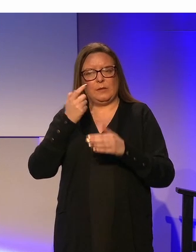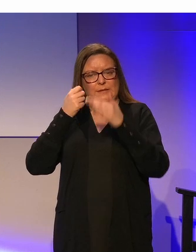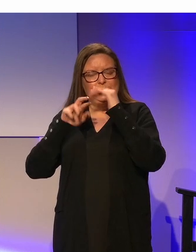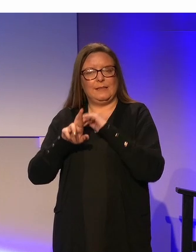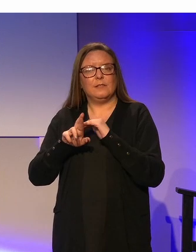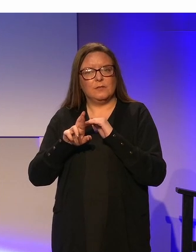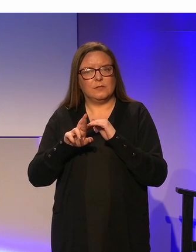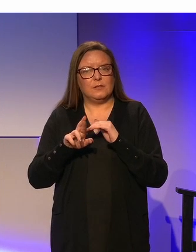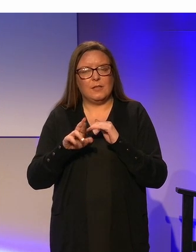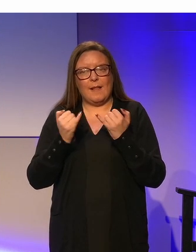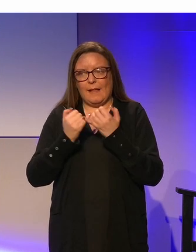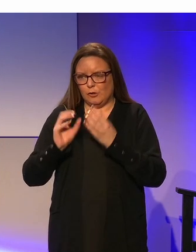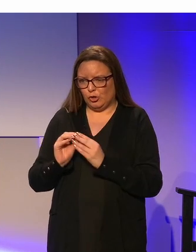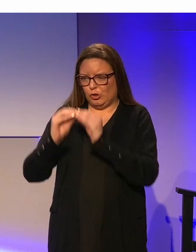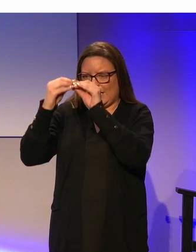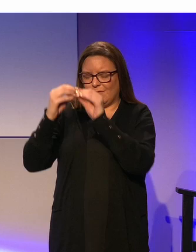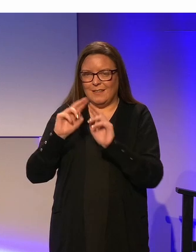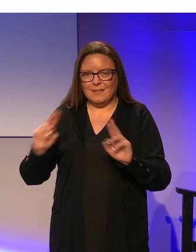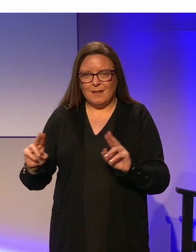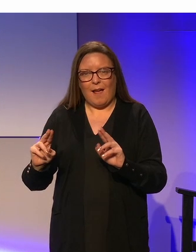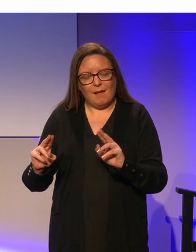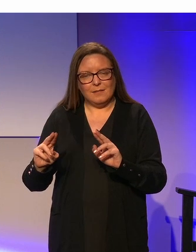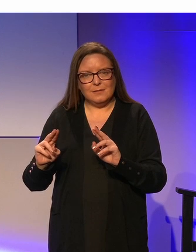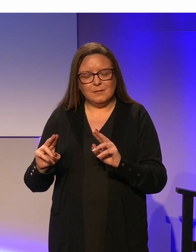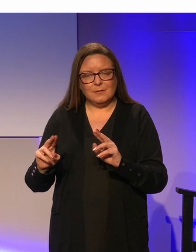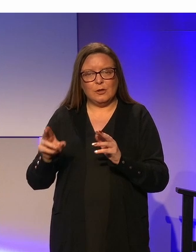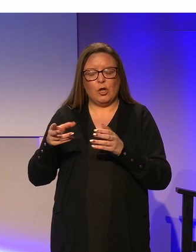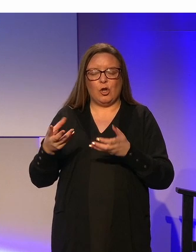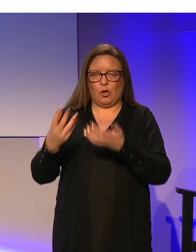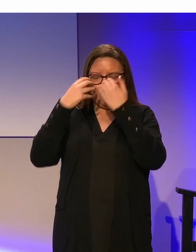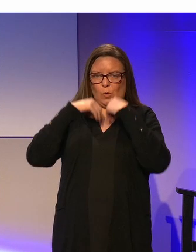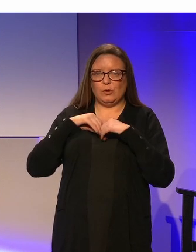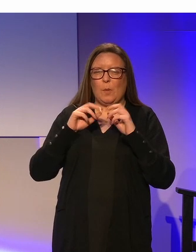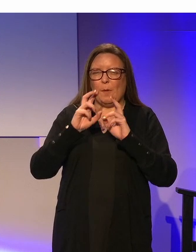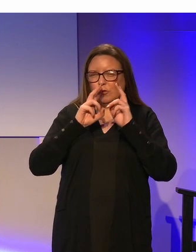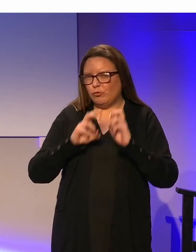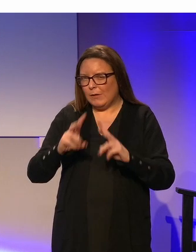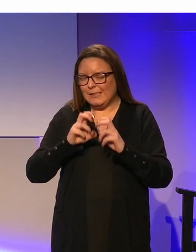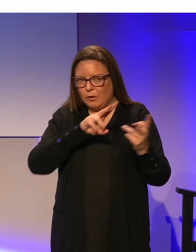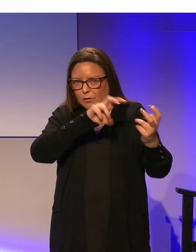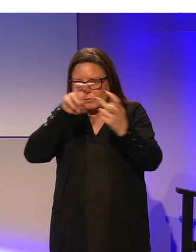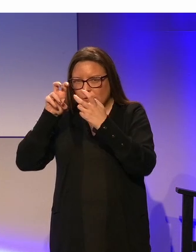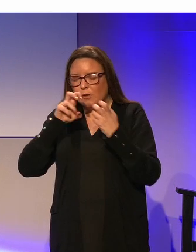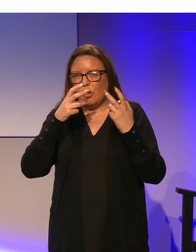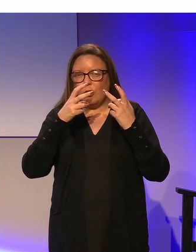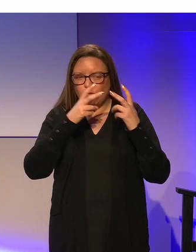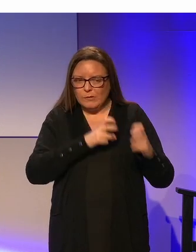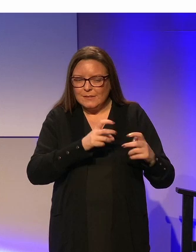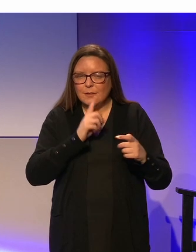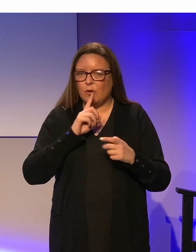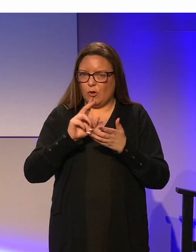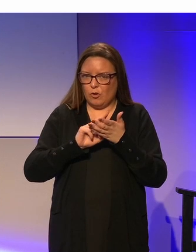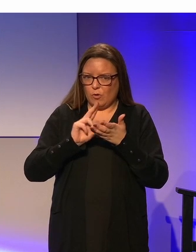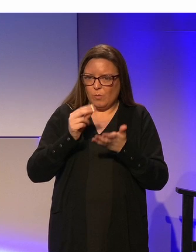becoming generators rather than consumers of research. And when we involve teachers in this type